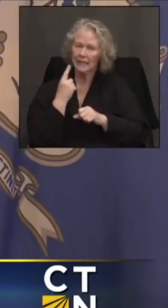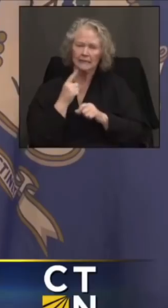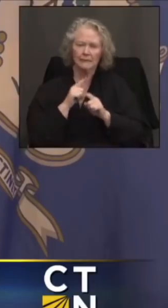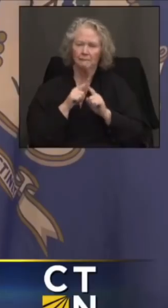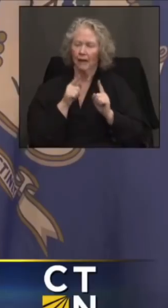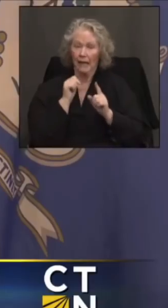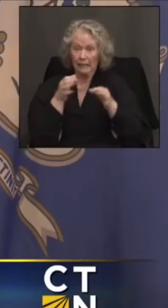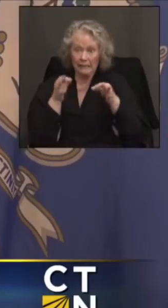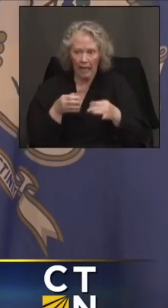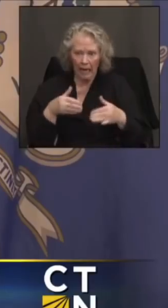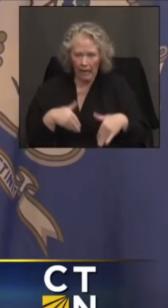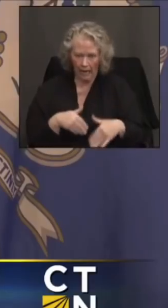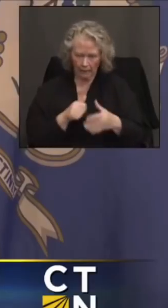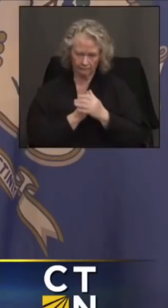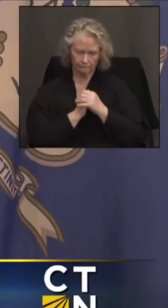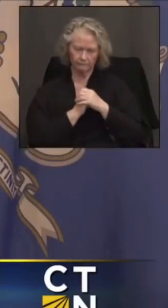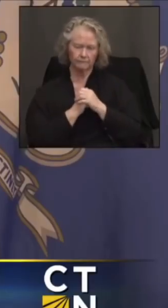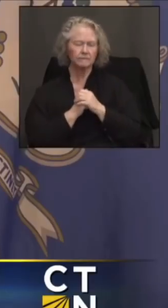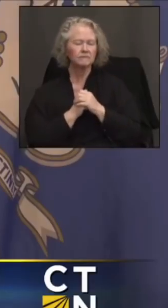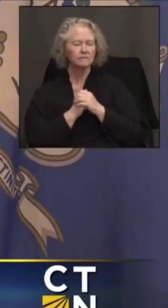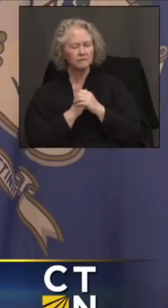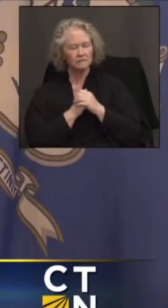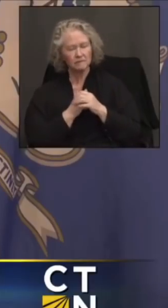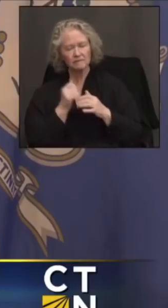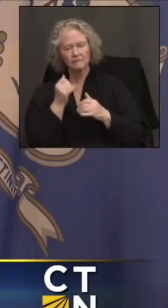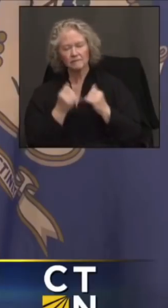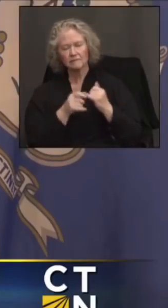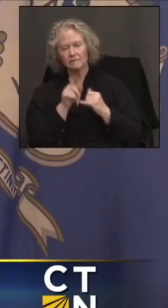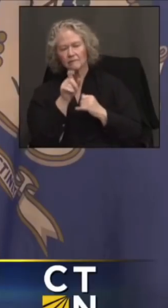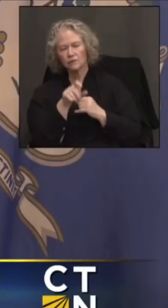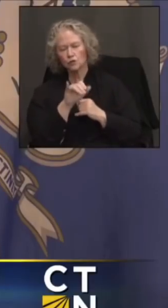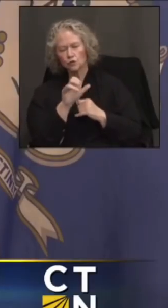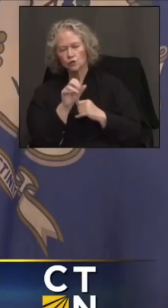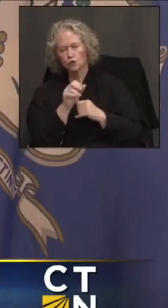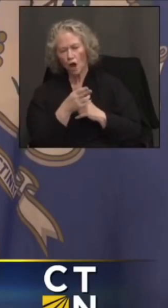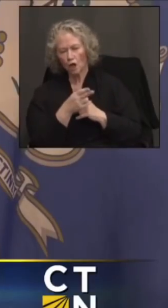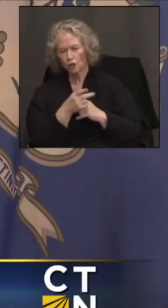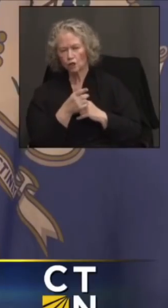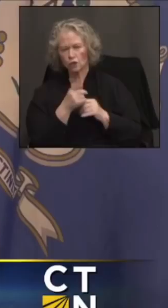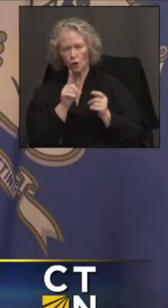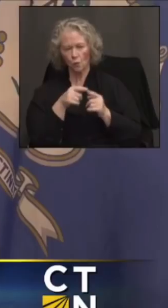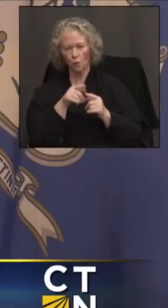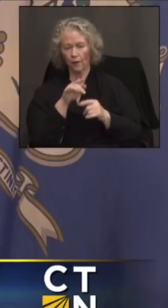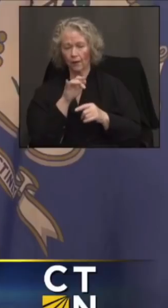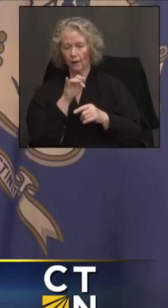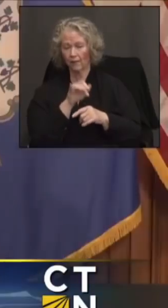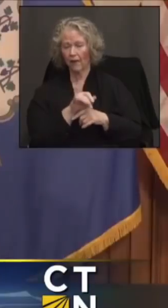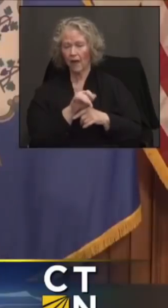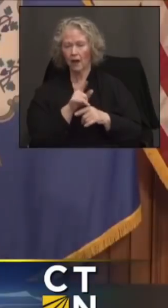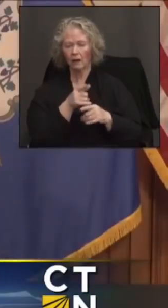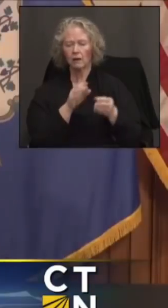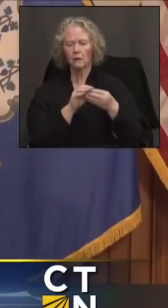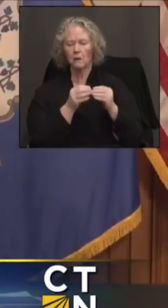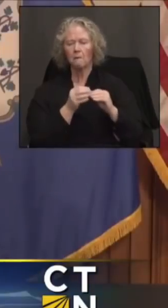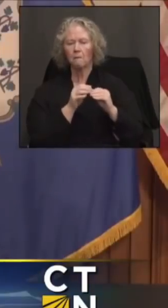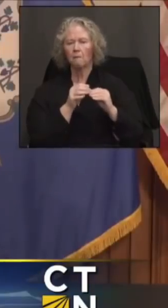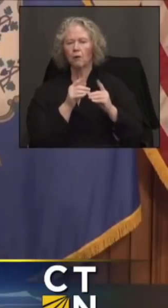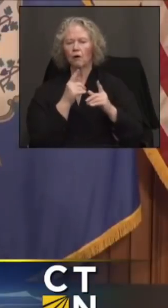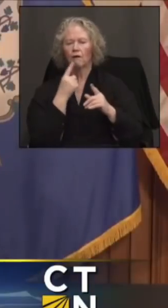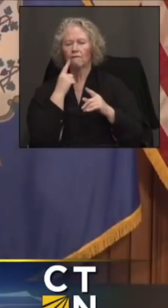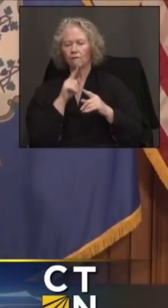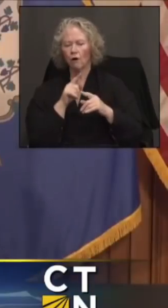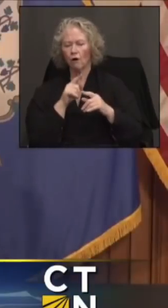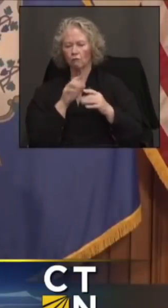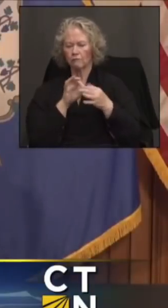and see. And last thing, really quickly, Josh, do you have any idea when those the most updated SVI numbers will be released?